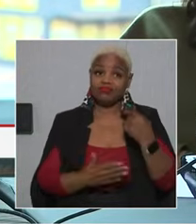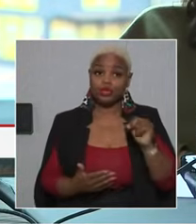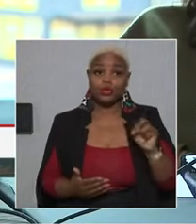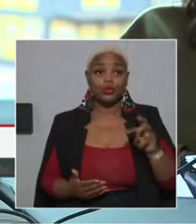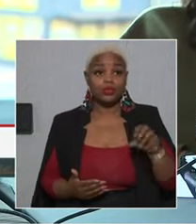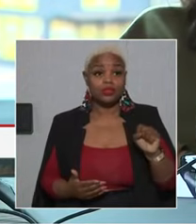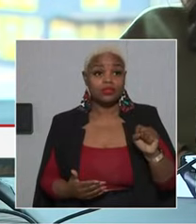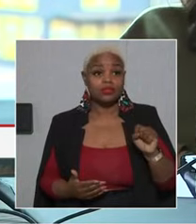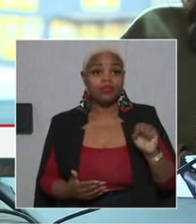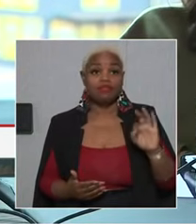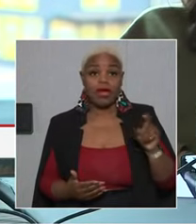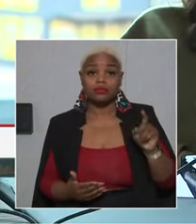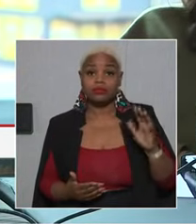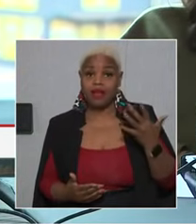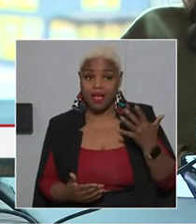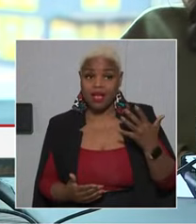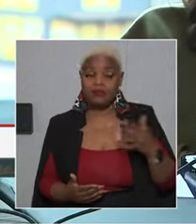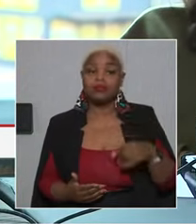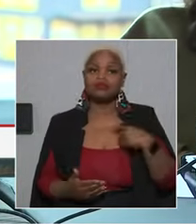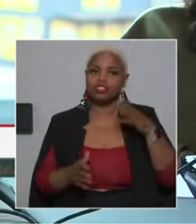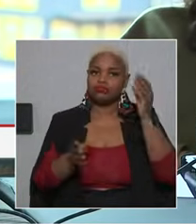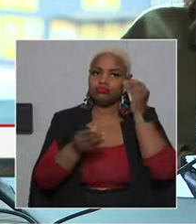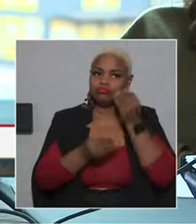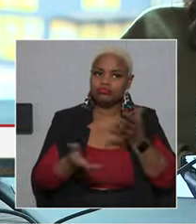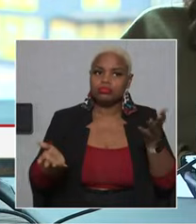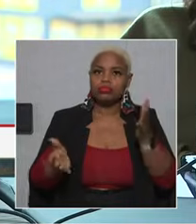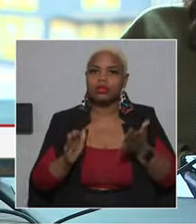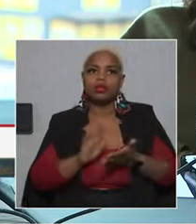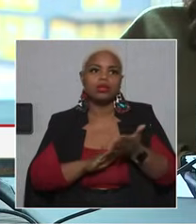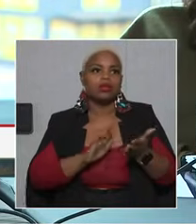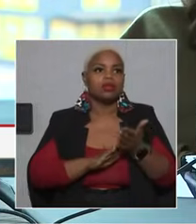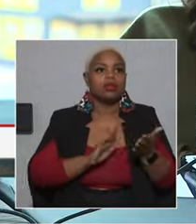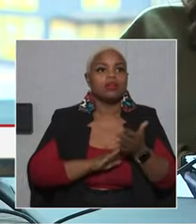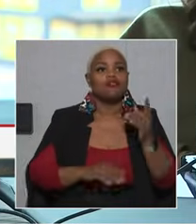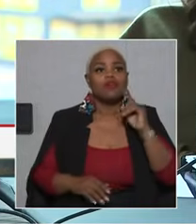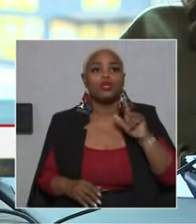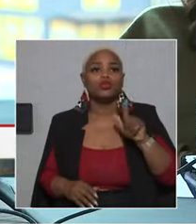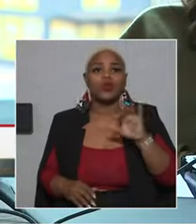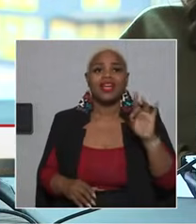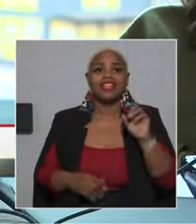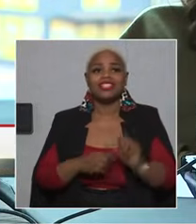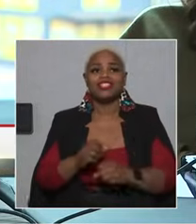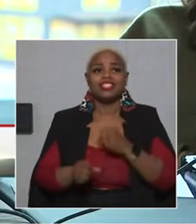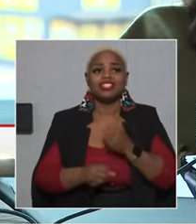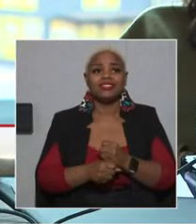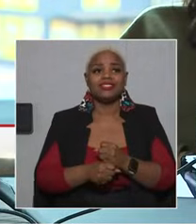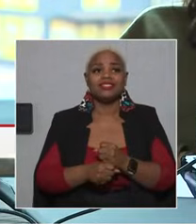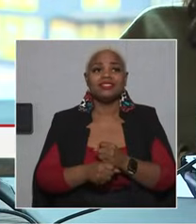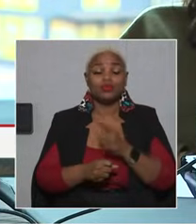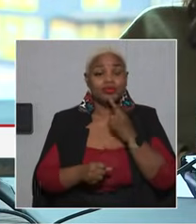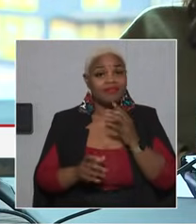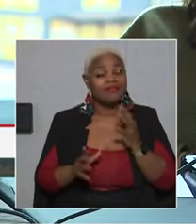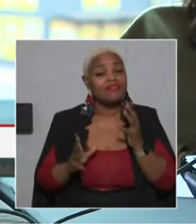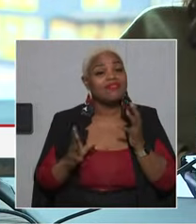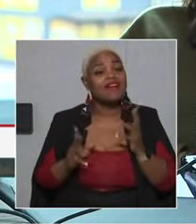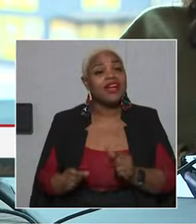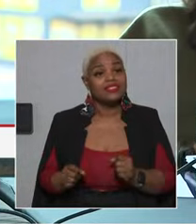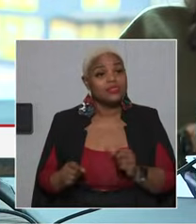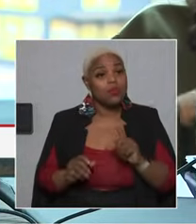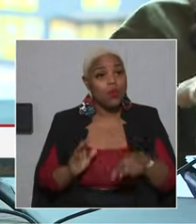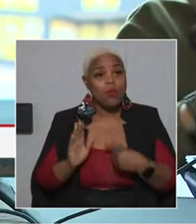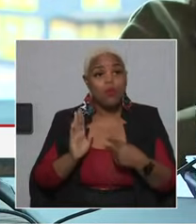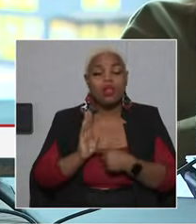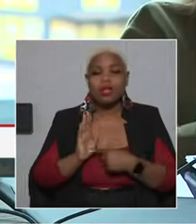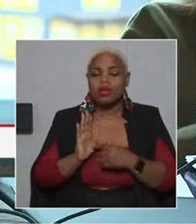I've been running for 28 years. This has really been a fast-paced role because it is in a major city, and I